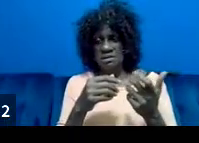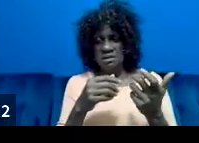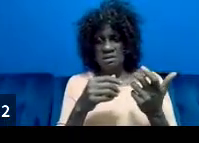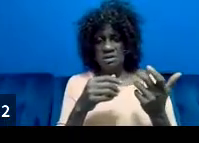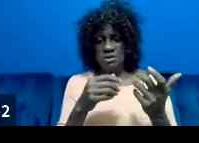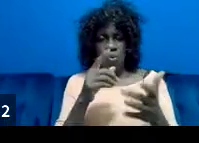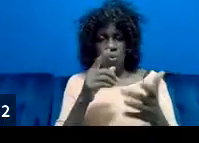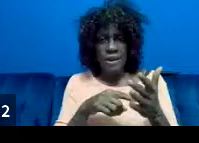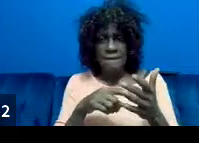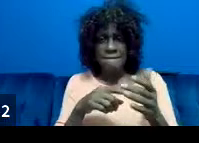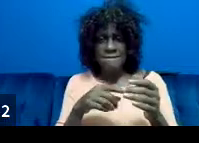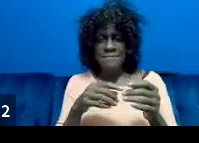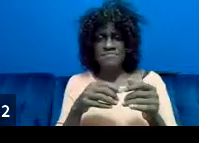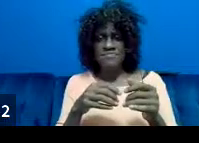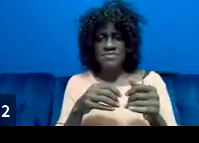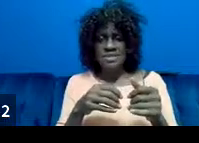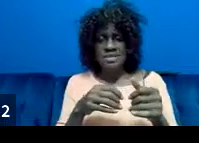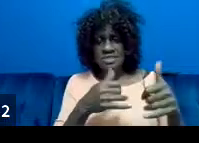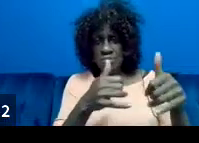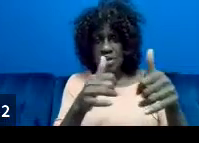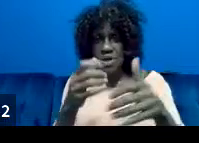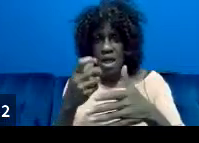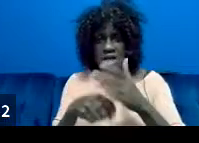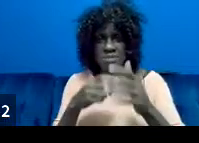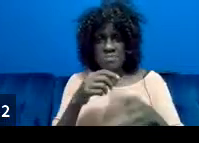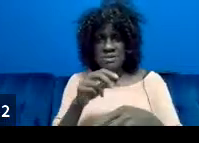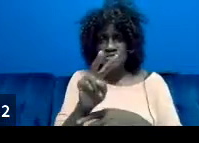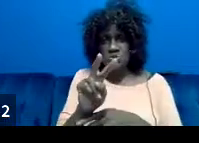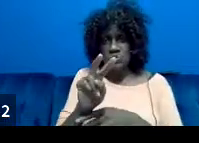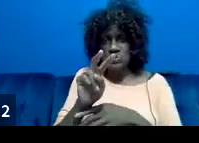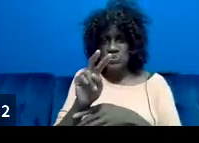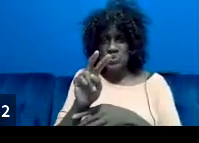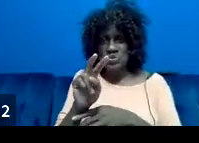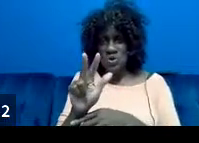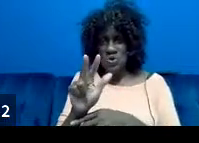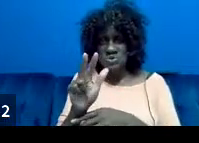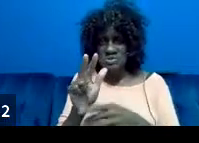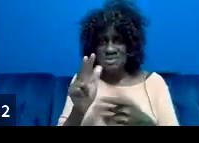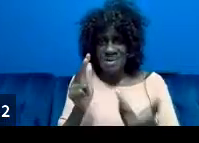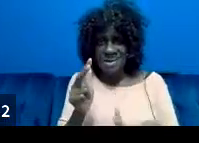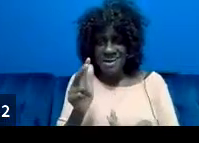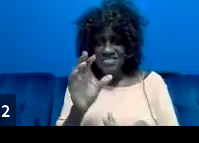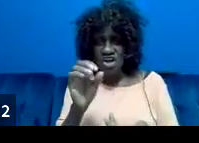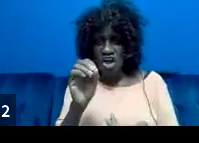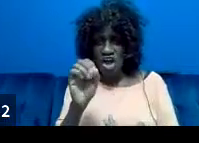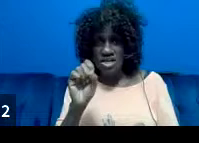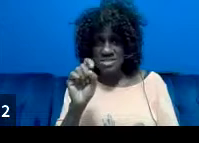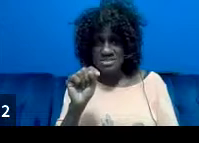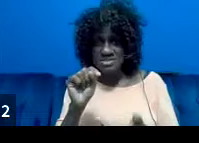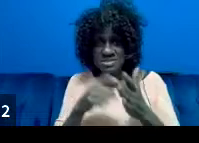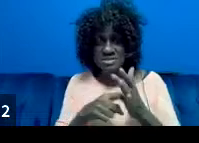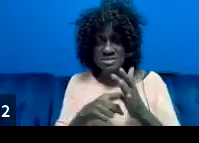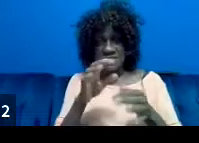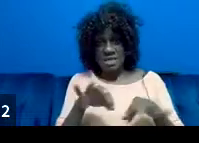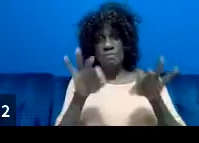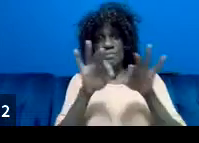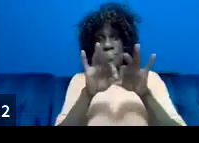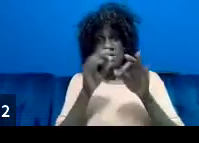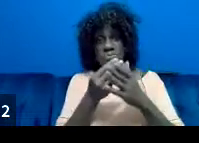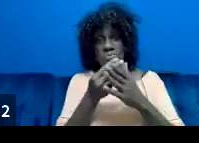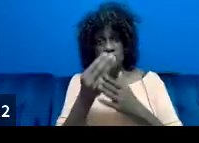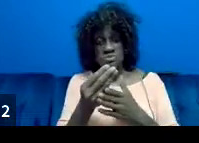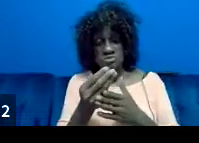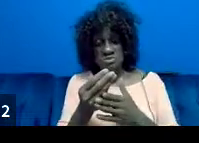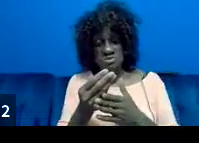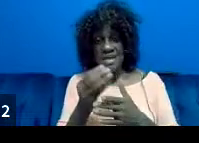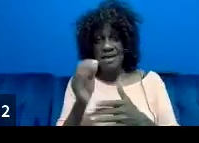what the playground total cost could be. It could be 2/3 of the cost of your playground. So this is a very important purchase, as well